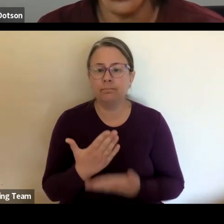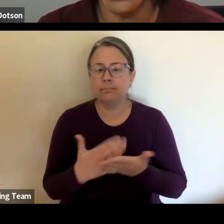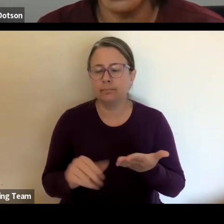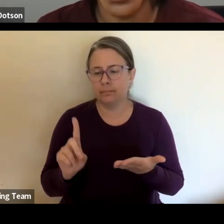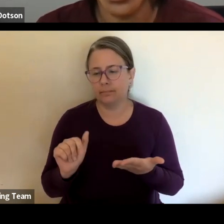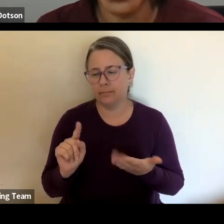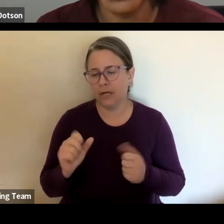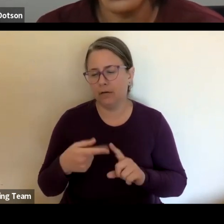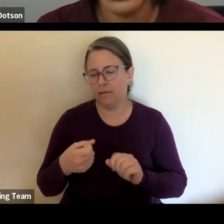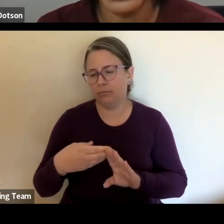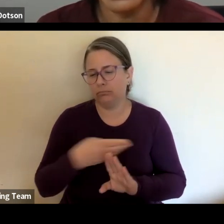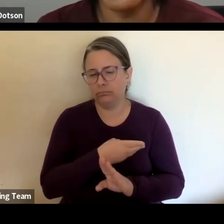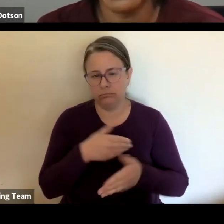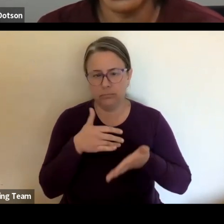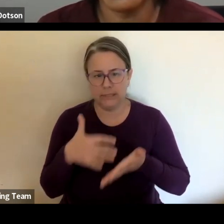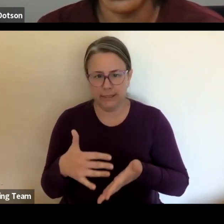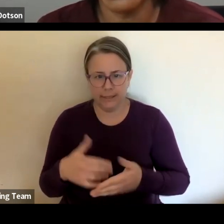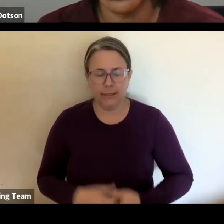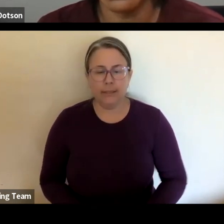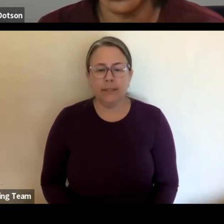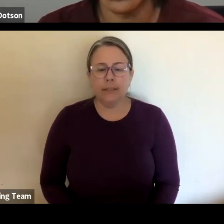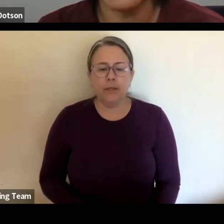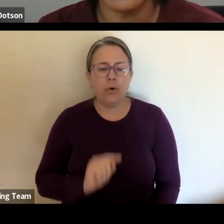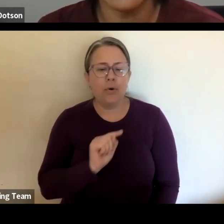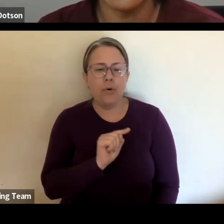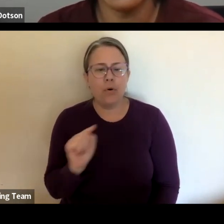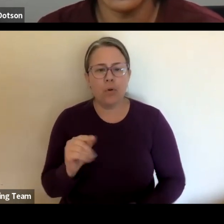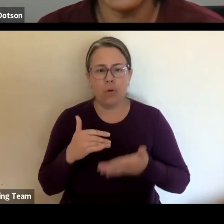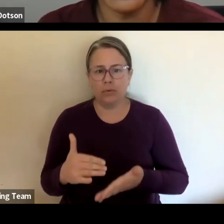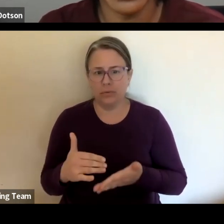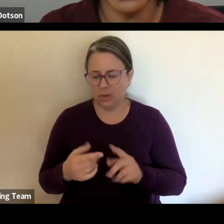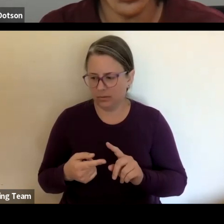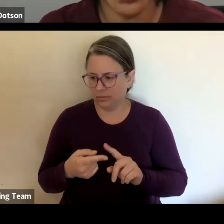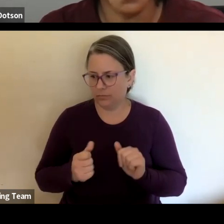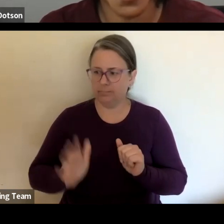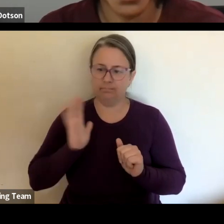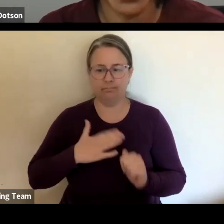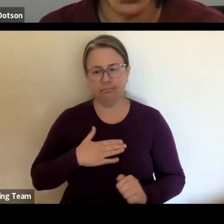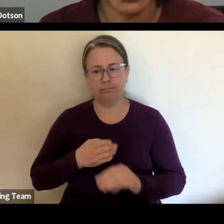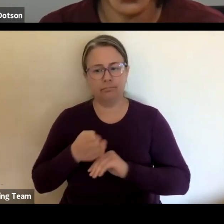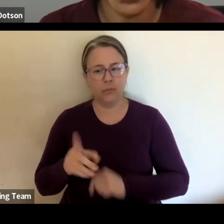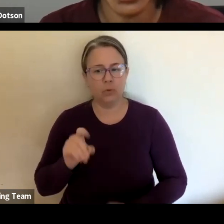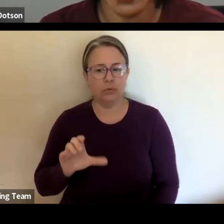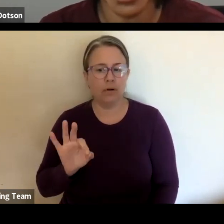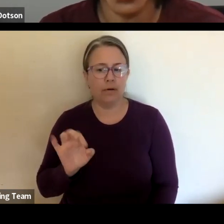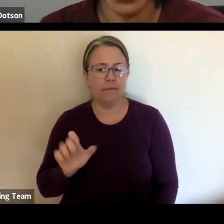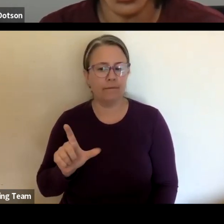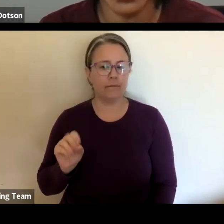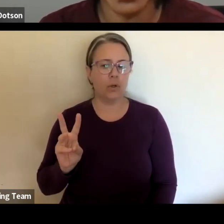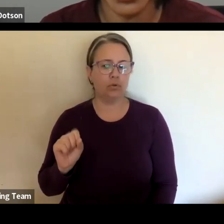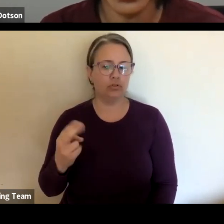done when I was a postdoctoral fellow, using data from the Baltimore longitudinal study of